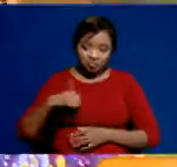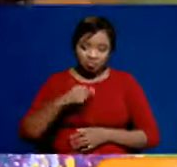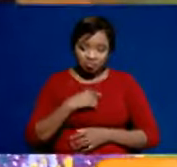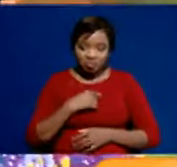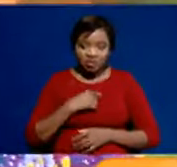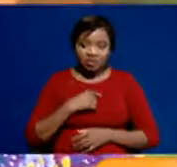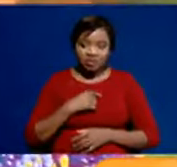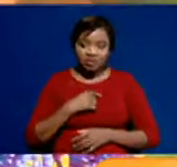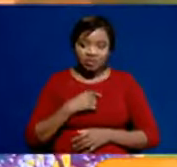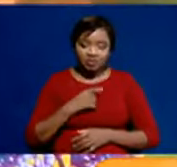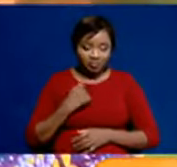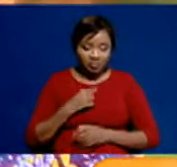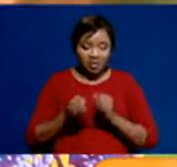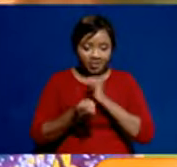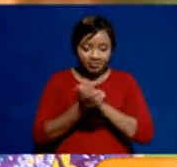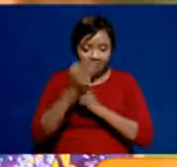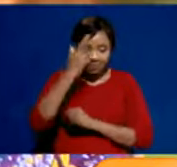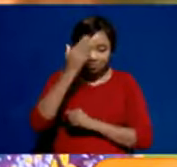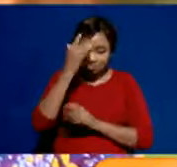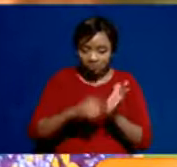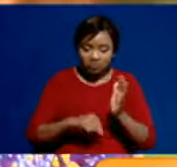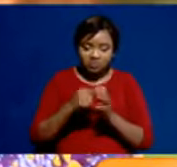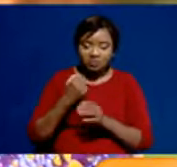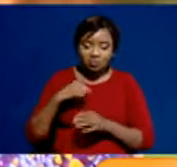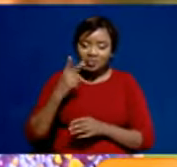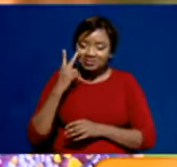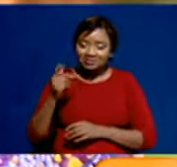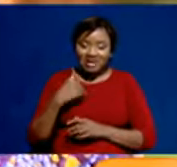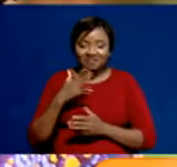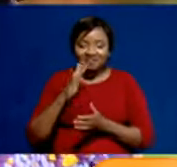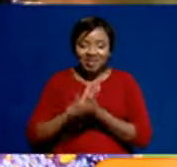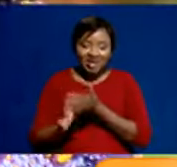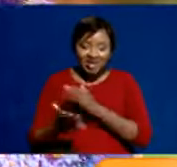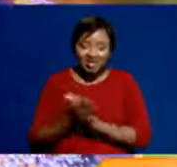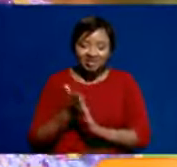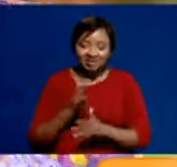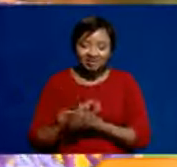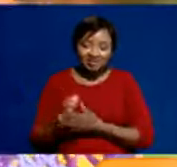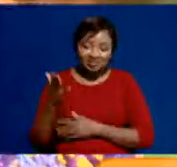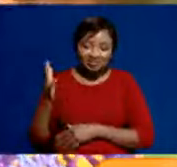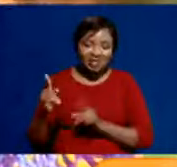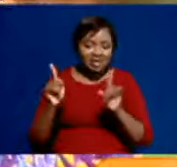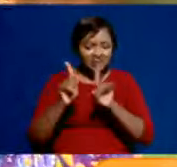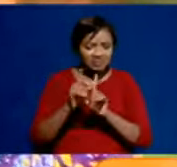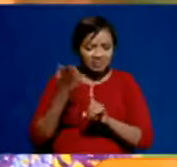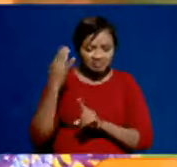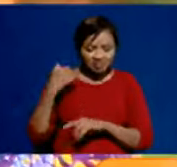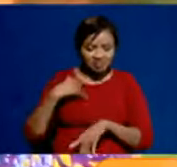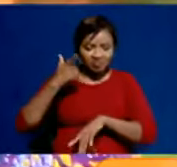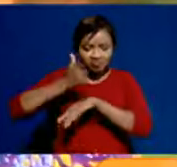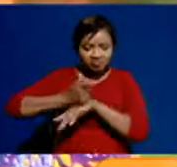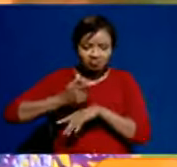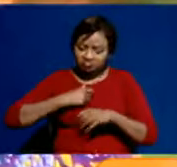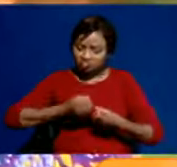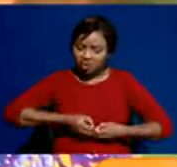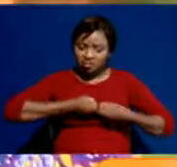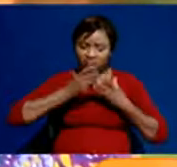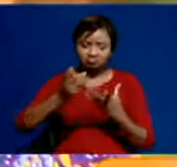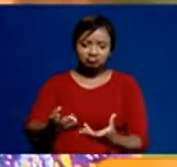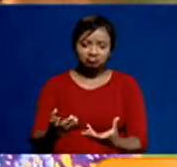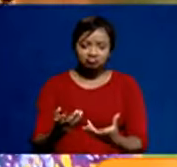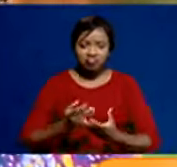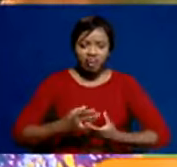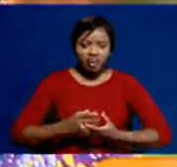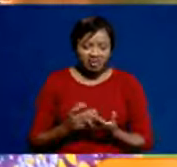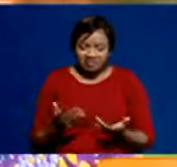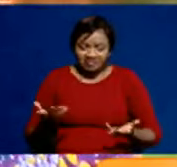see nothing good. Mm-hmm. Nothing good at all. Even in that press conference, they expressed disappointment on the cost of living